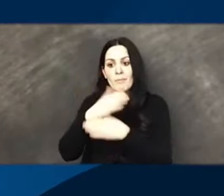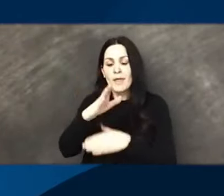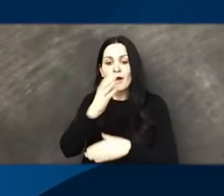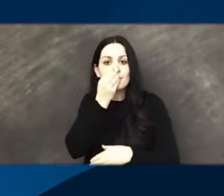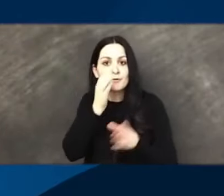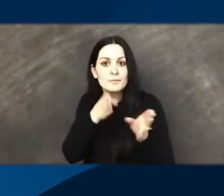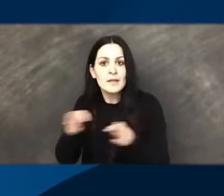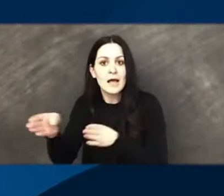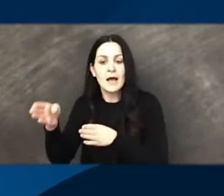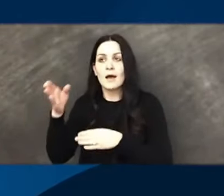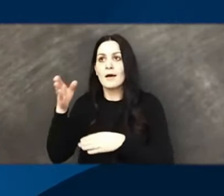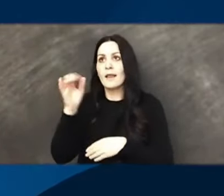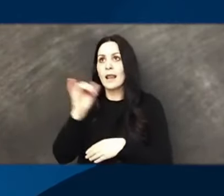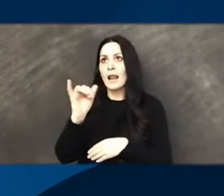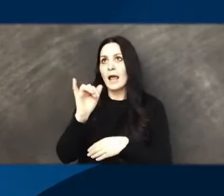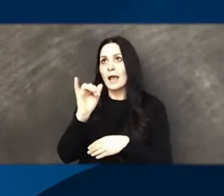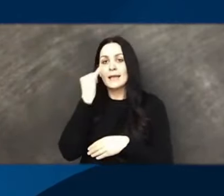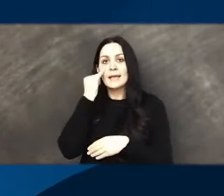restricted diet,